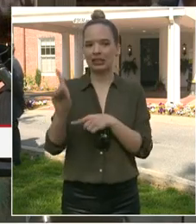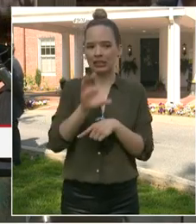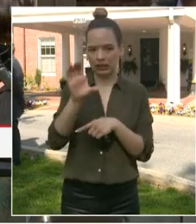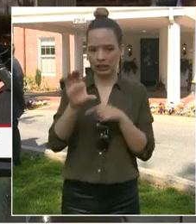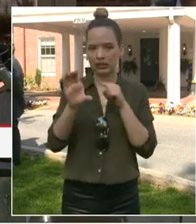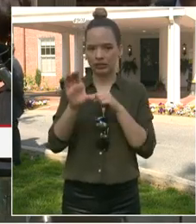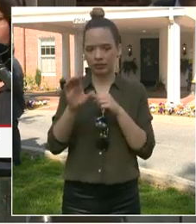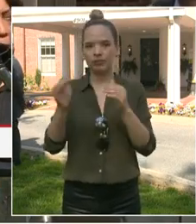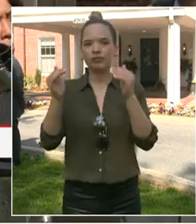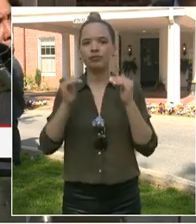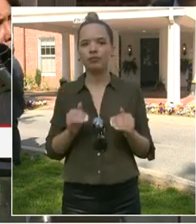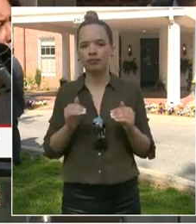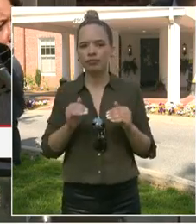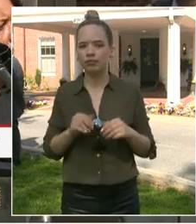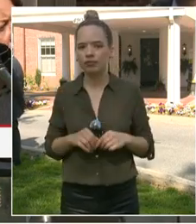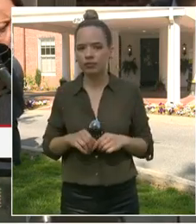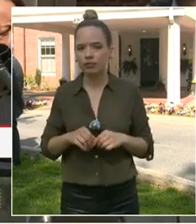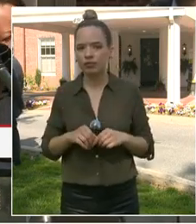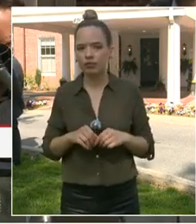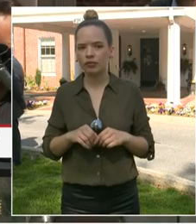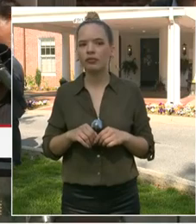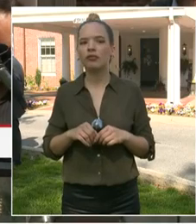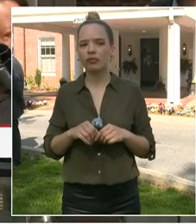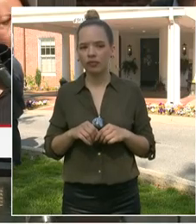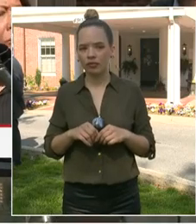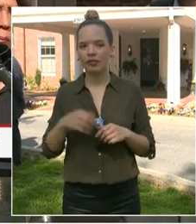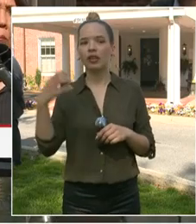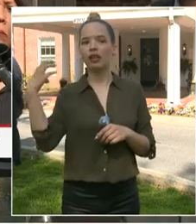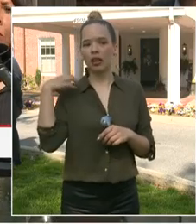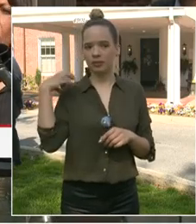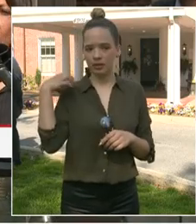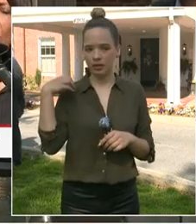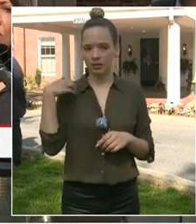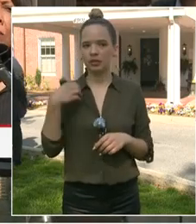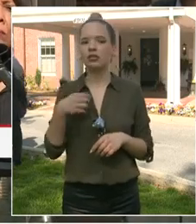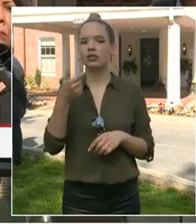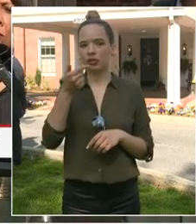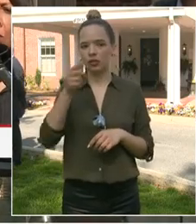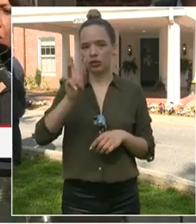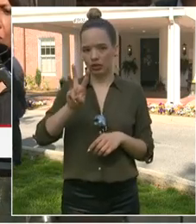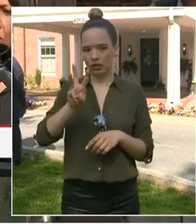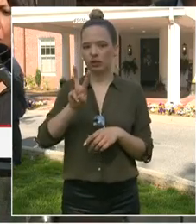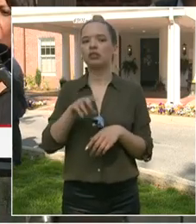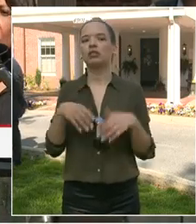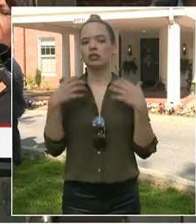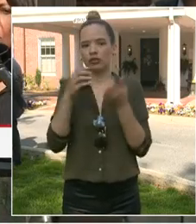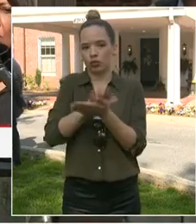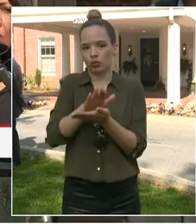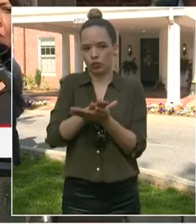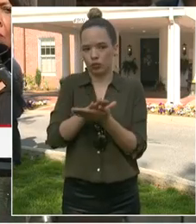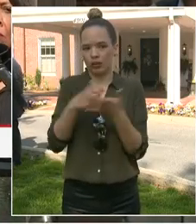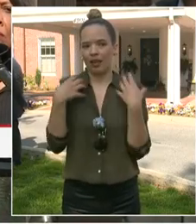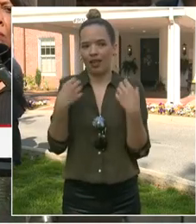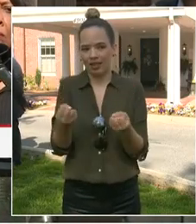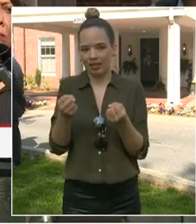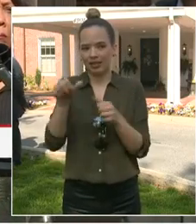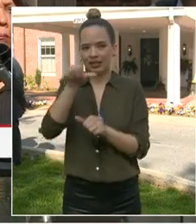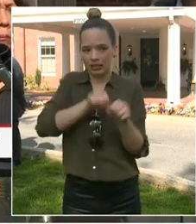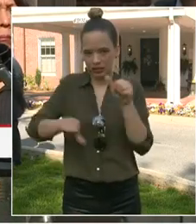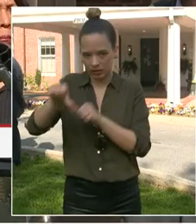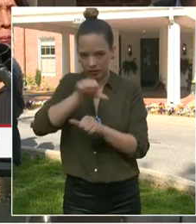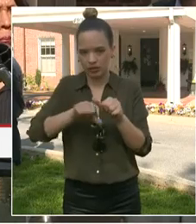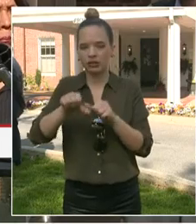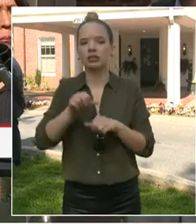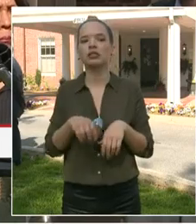of the GW School of Health Sciences, John Garvey, the president of Catholic University.